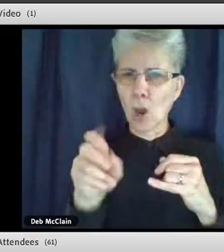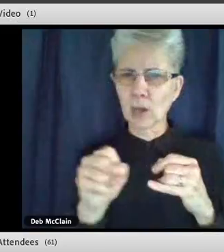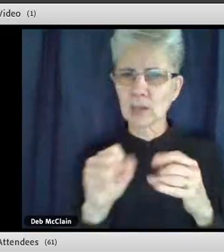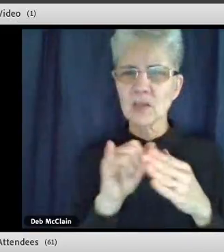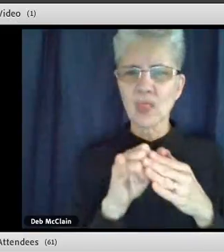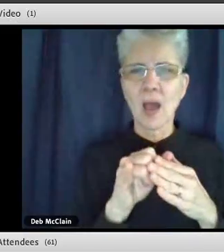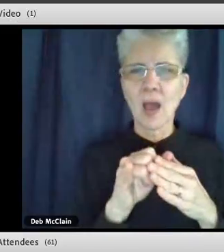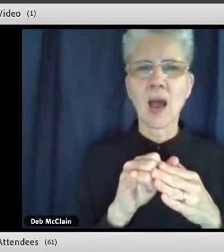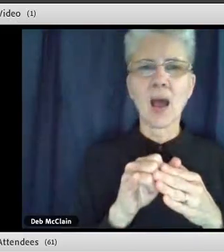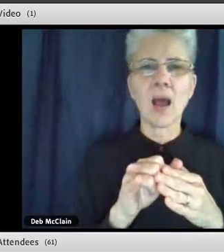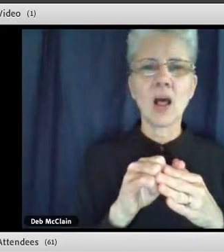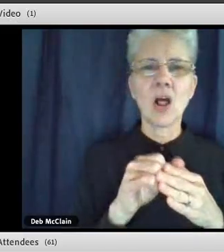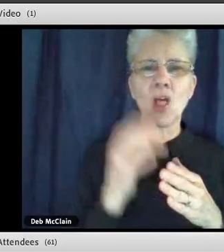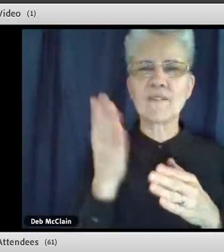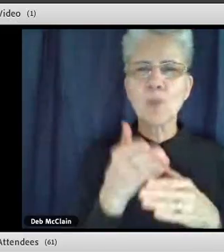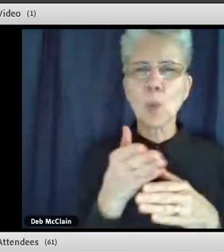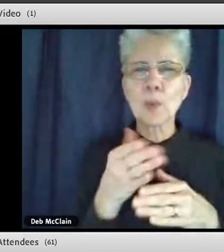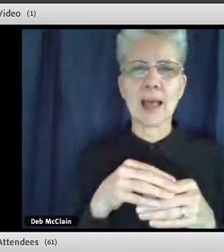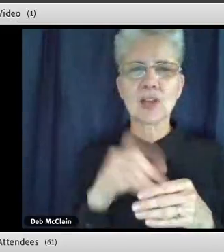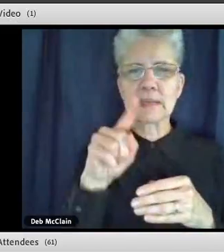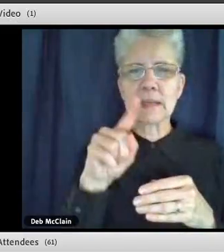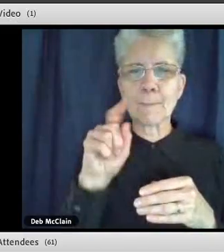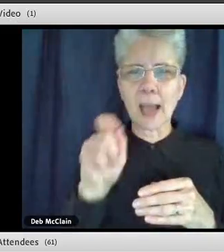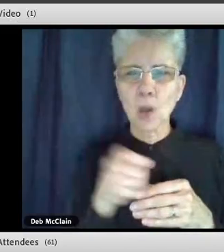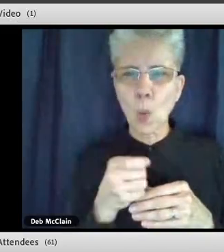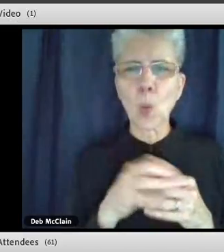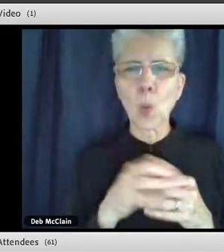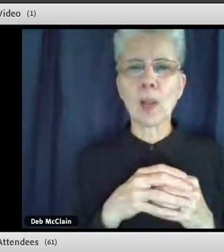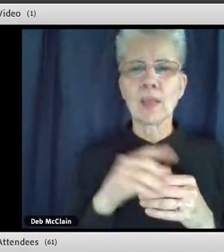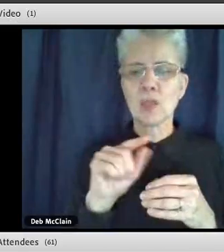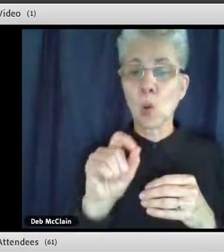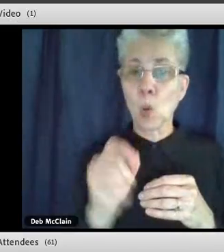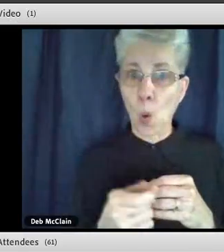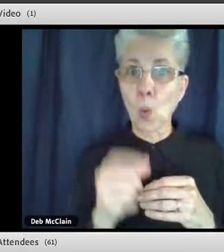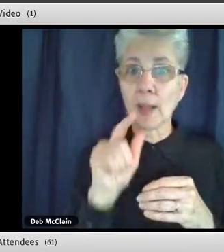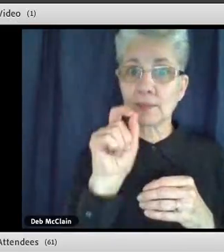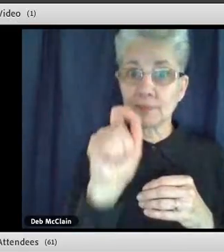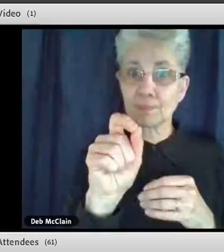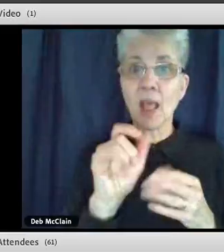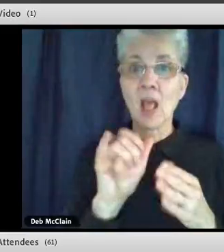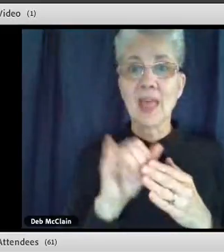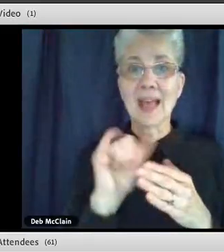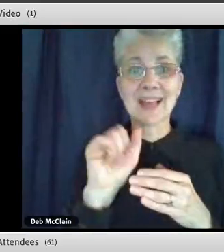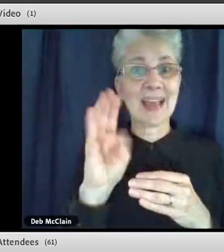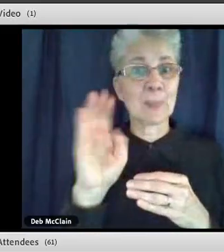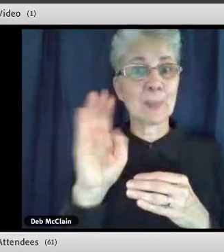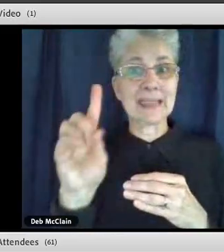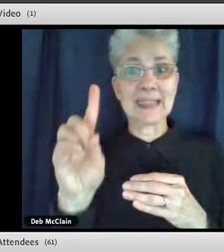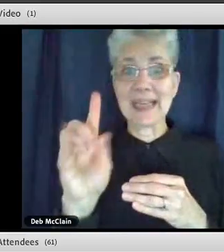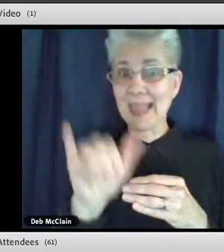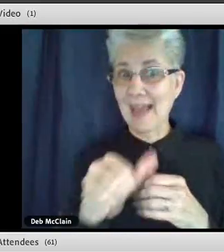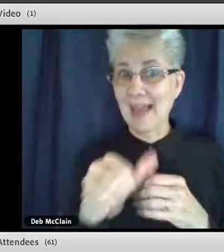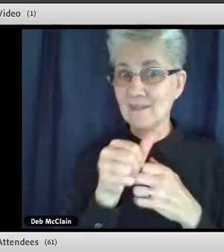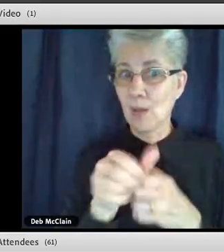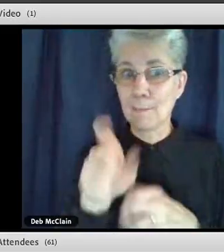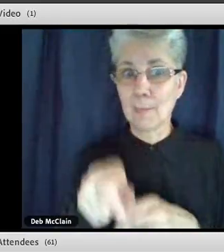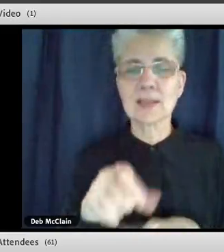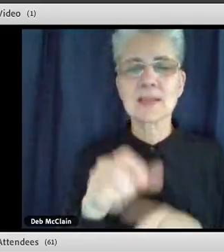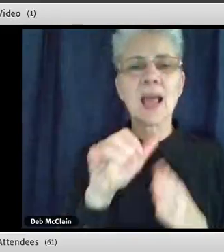this forward slashes, the semicolons, the colons, that's all ISBD. And that